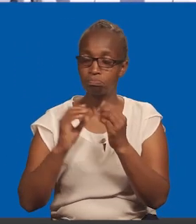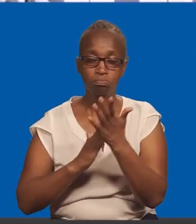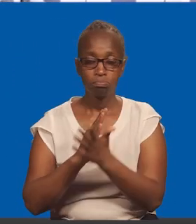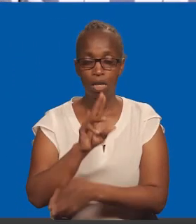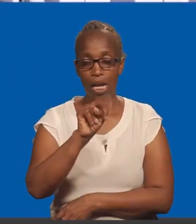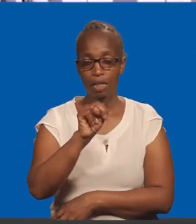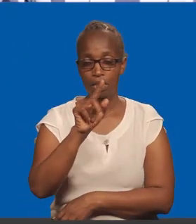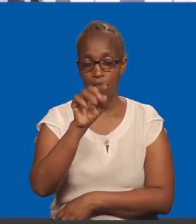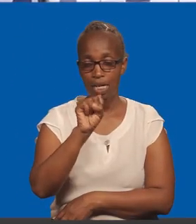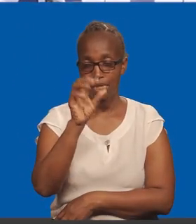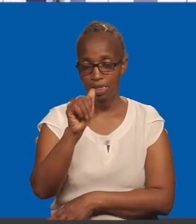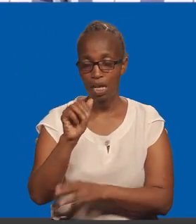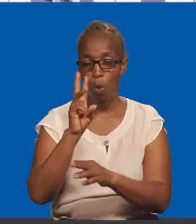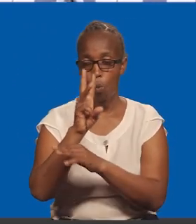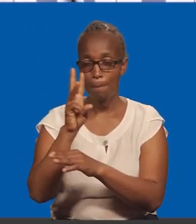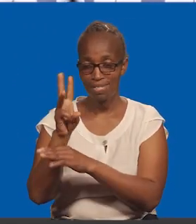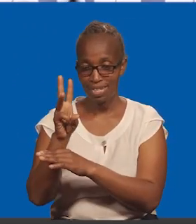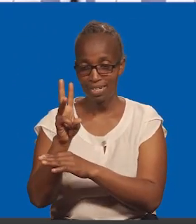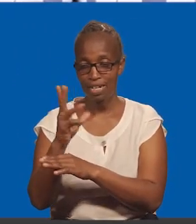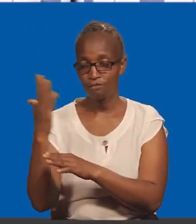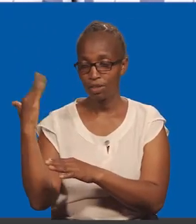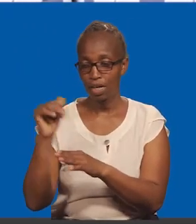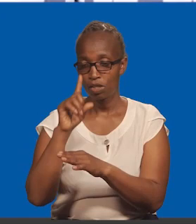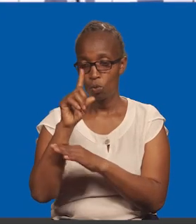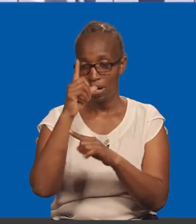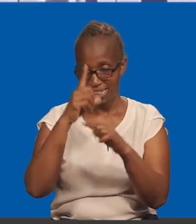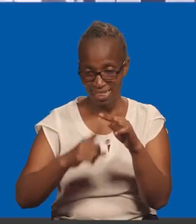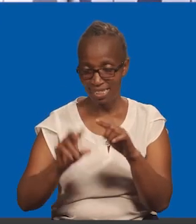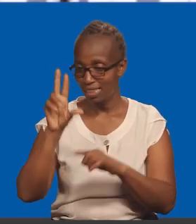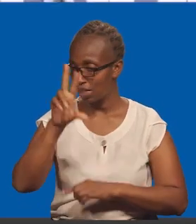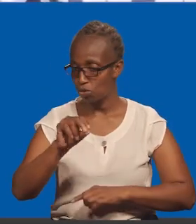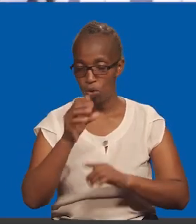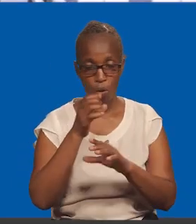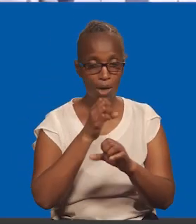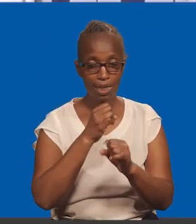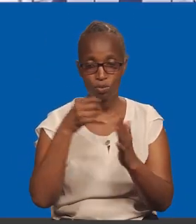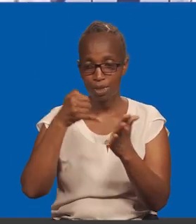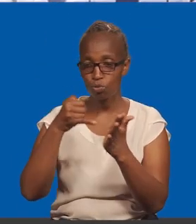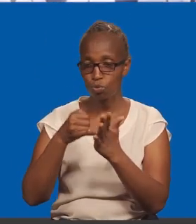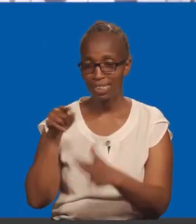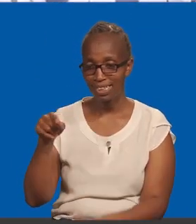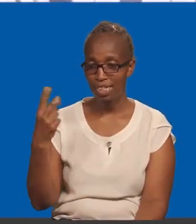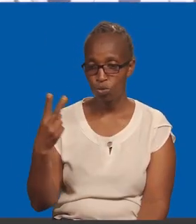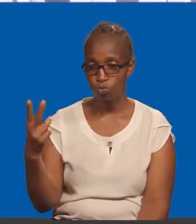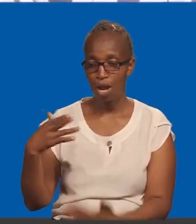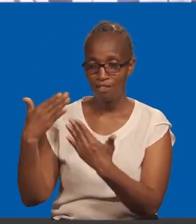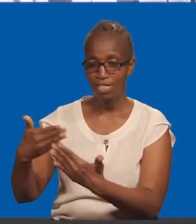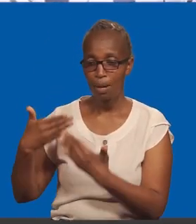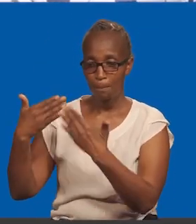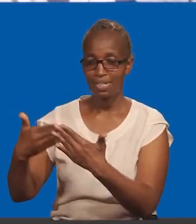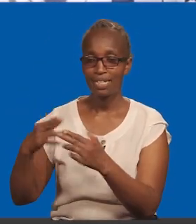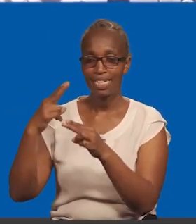We've gone through the NTSA website for the past 1 year. No app company, including these two,